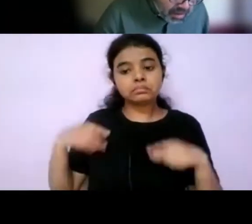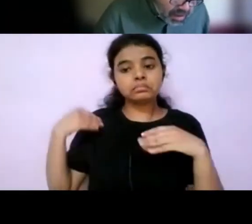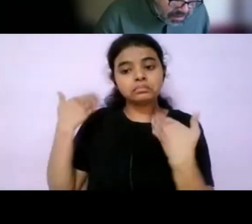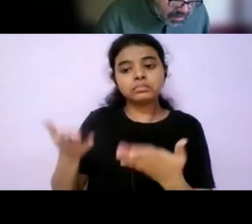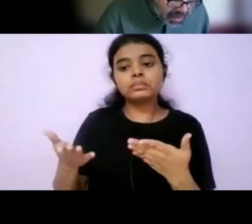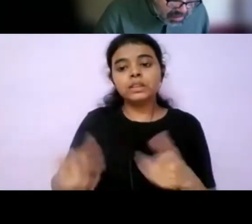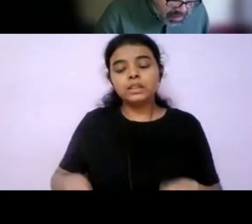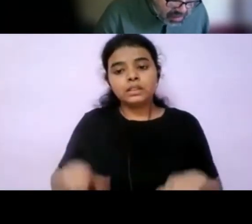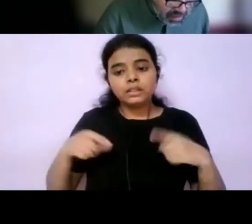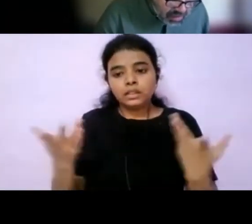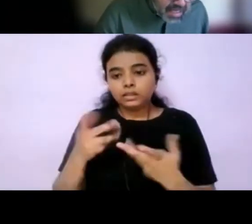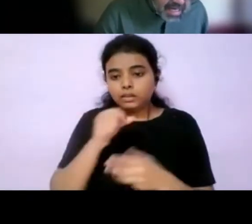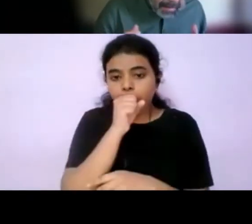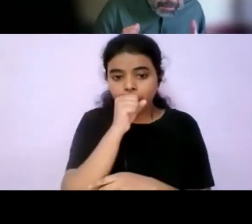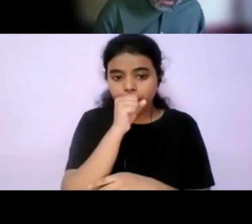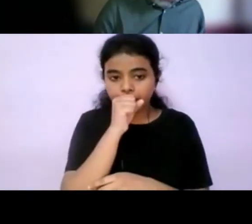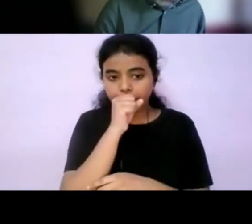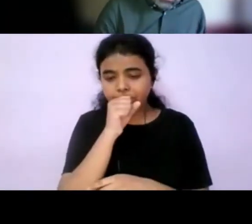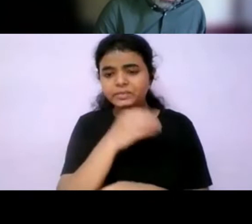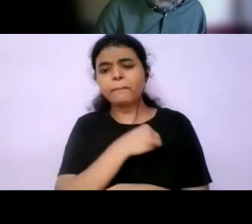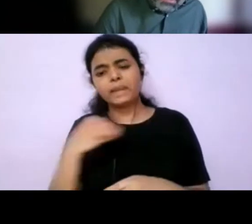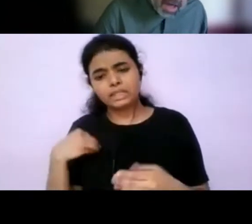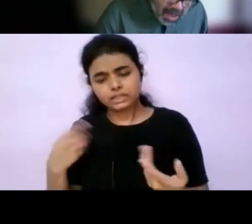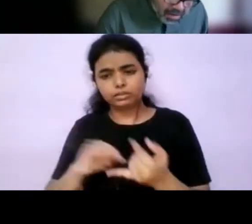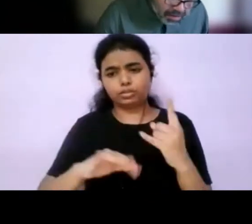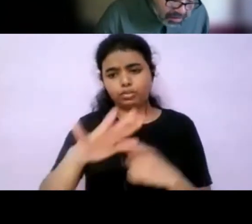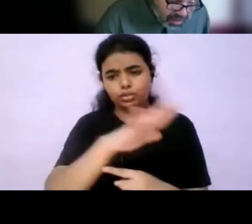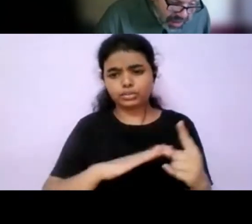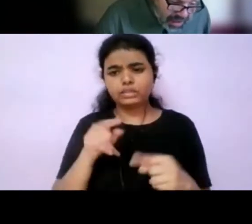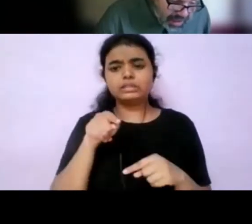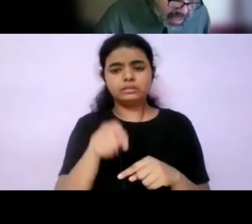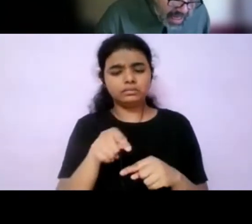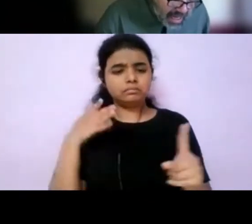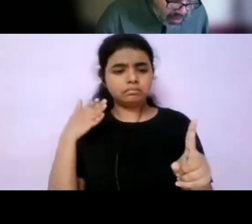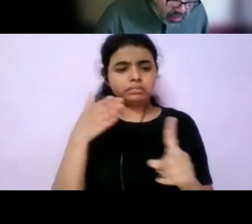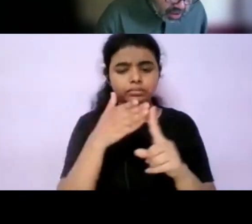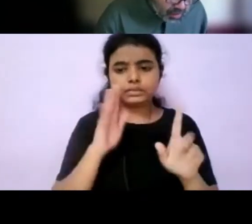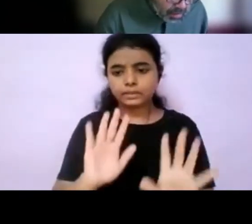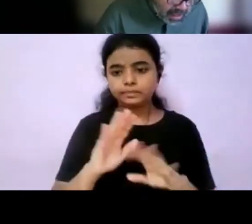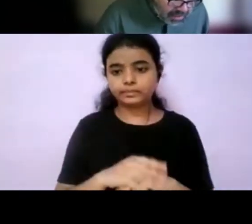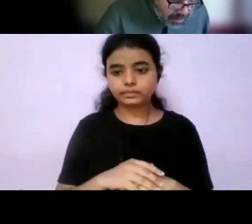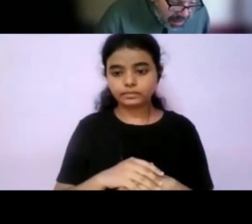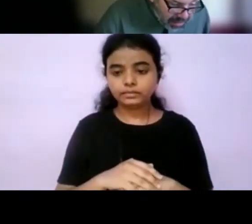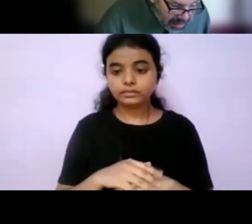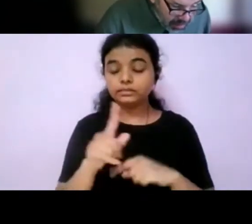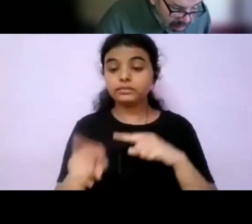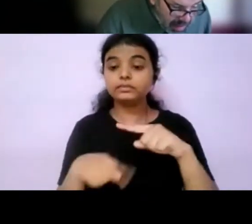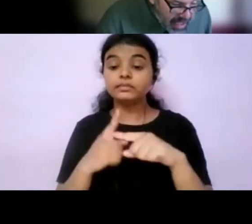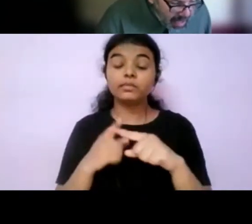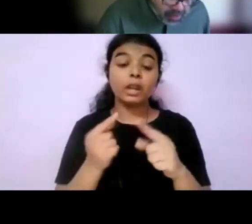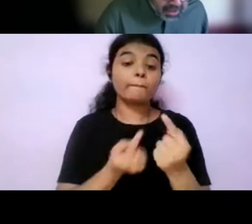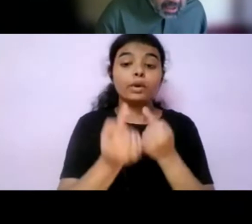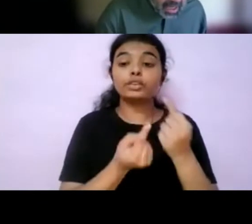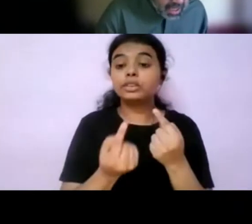discipline of medical sociology. This is what I think makes our approach unique, and also what makes it political.